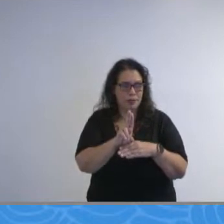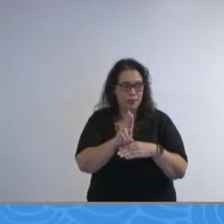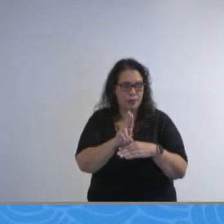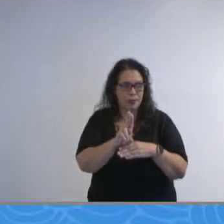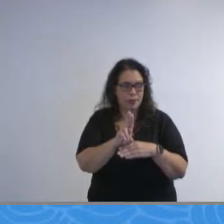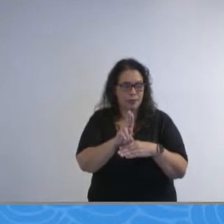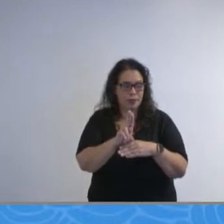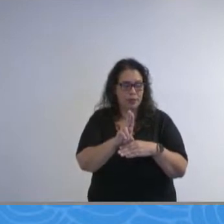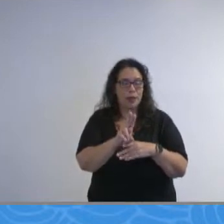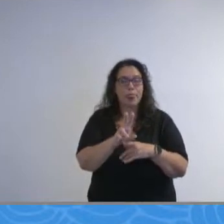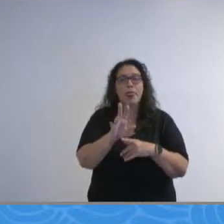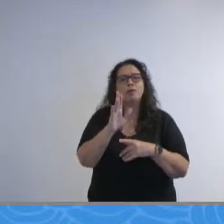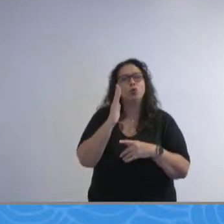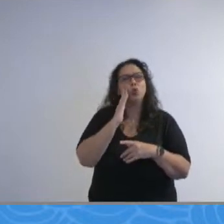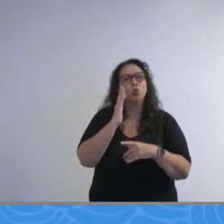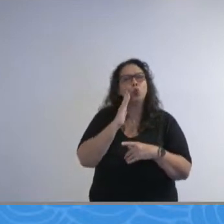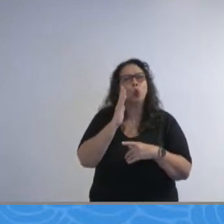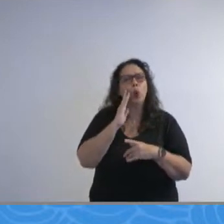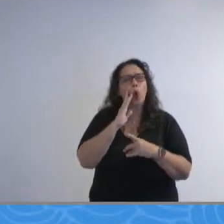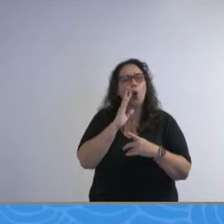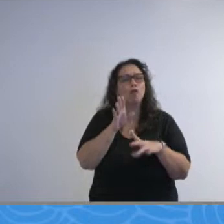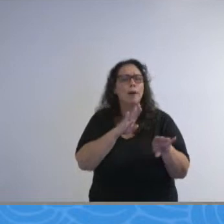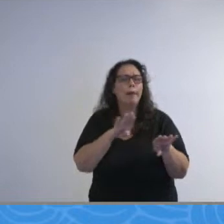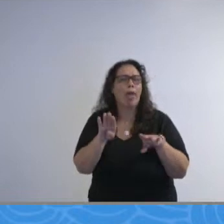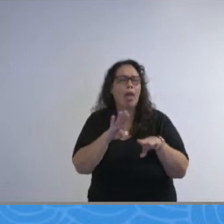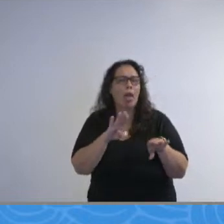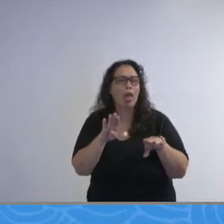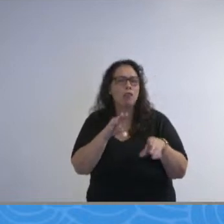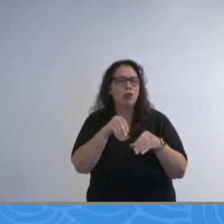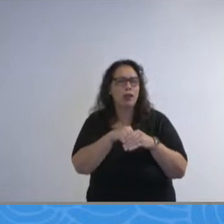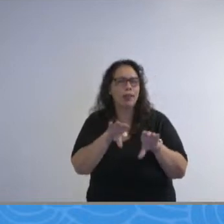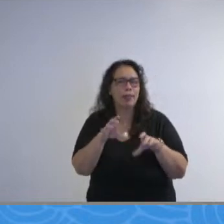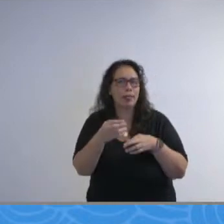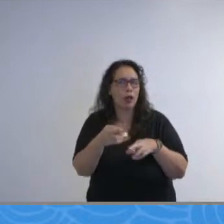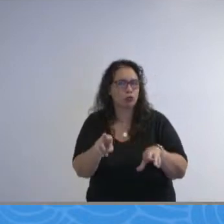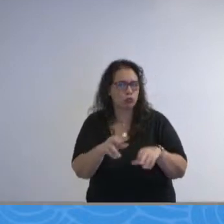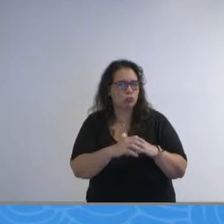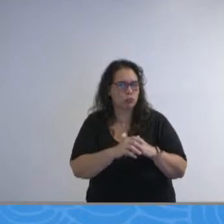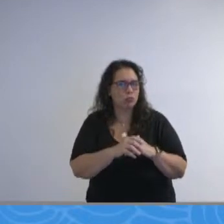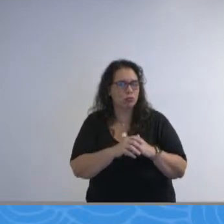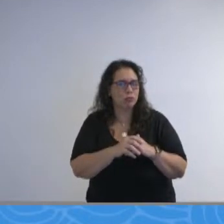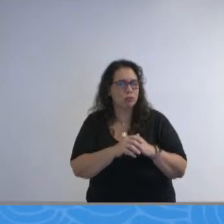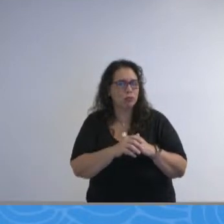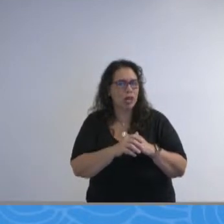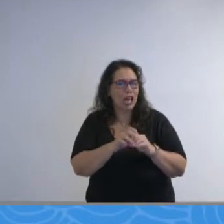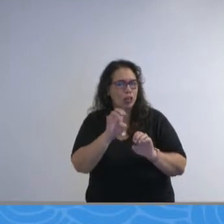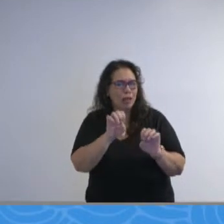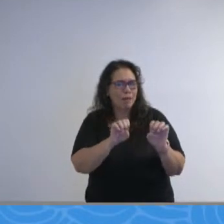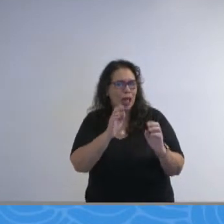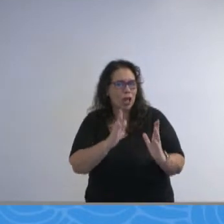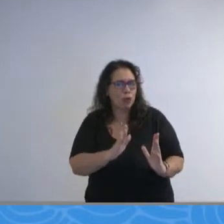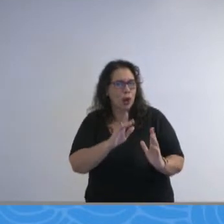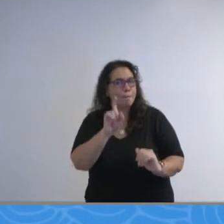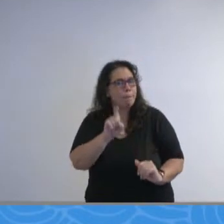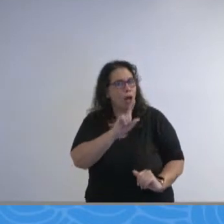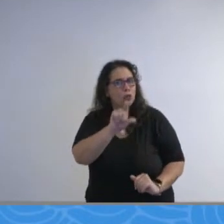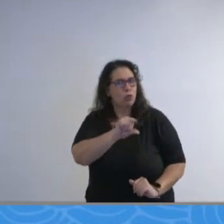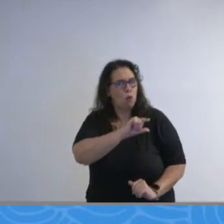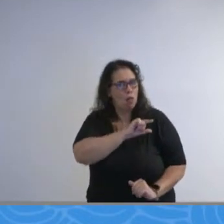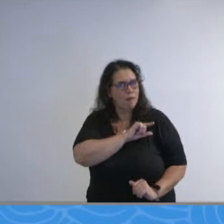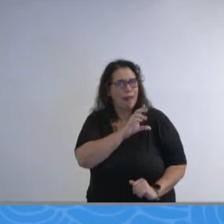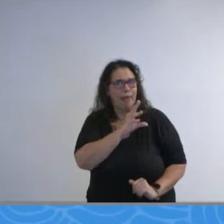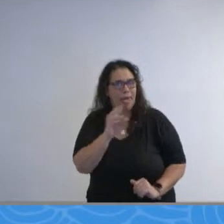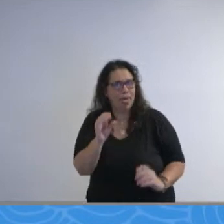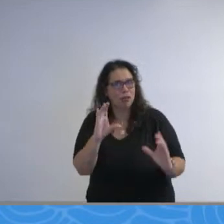if they have behaviors inside the classroom. So the evaluator needs to be qualified and certified to